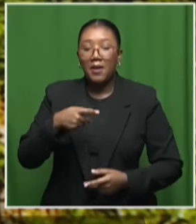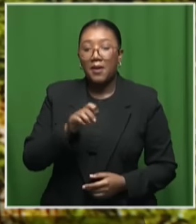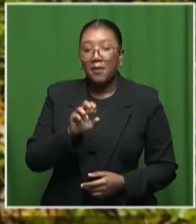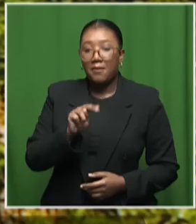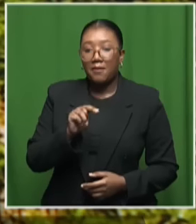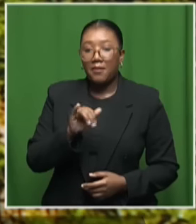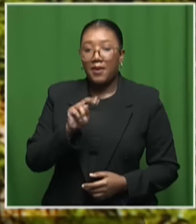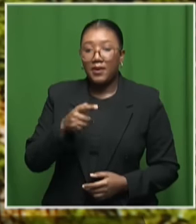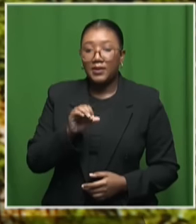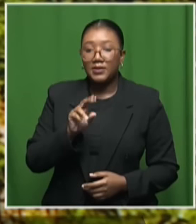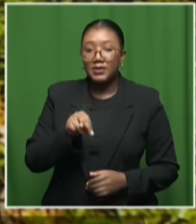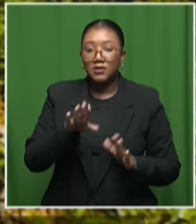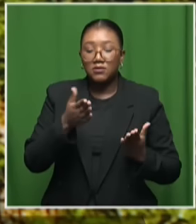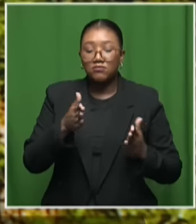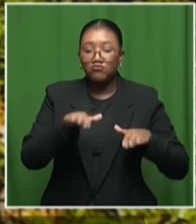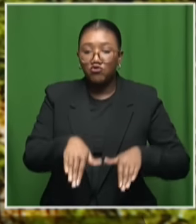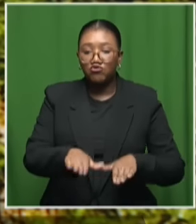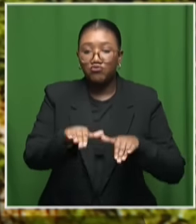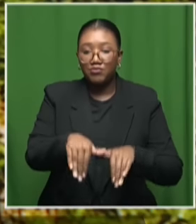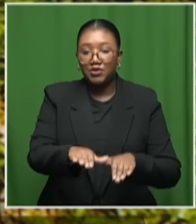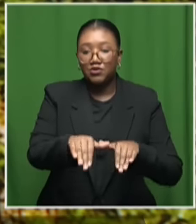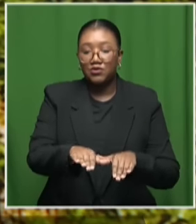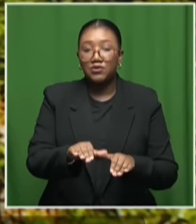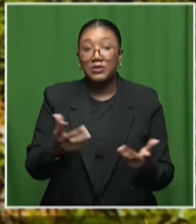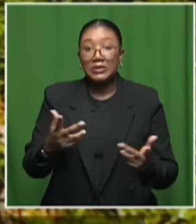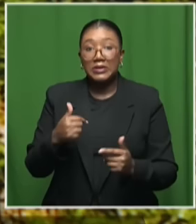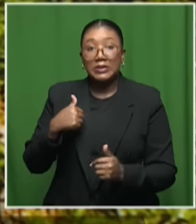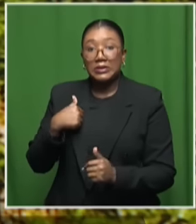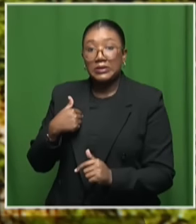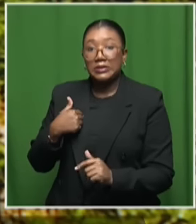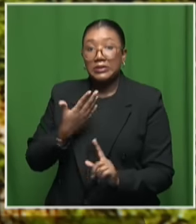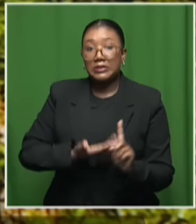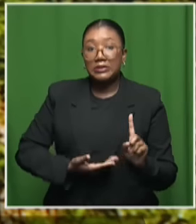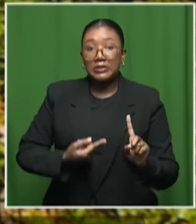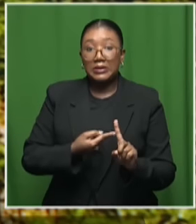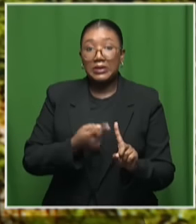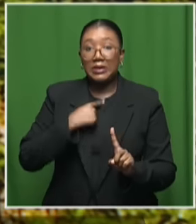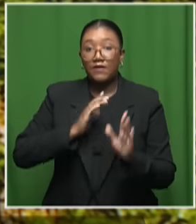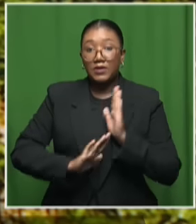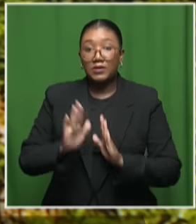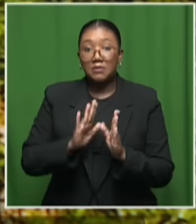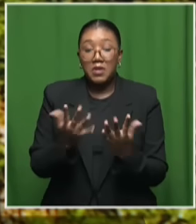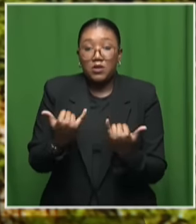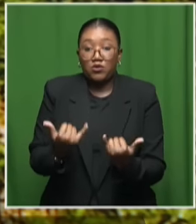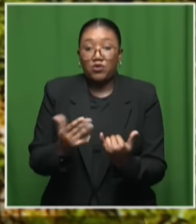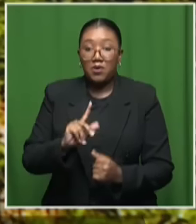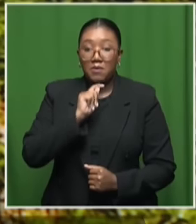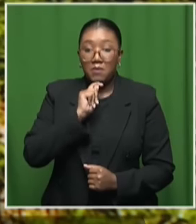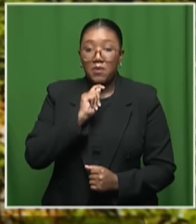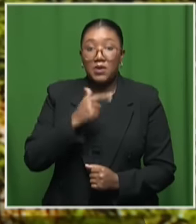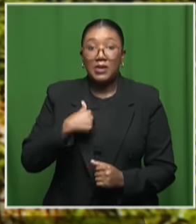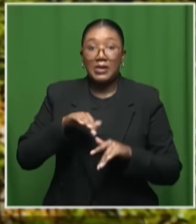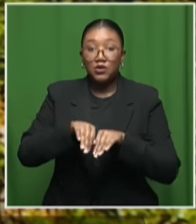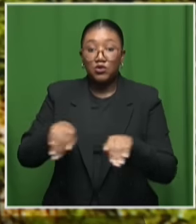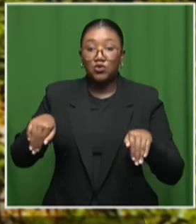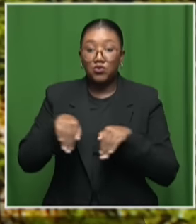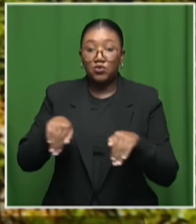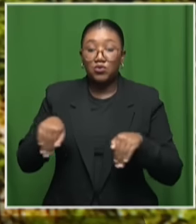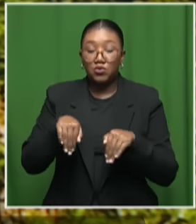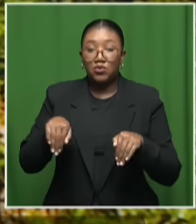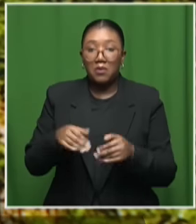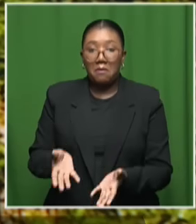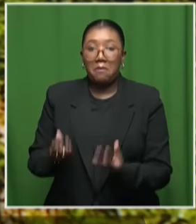rescuers and medical personnel have been called out to Thompson's Bay on the north coast this morning. Comes after reports of a swimmer in distress. Let's